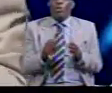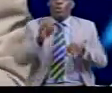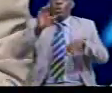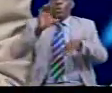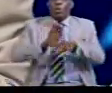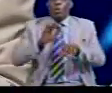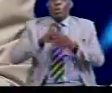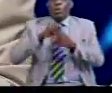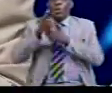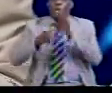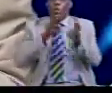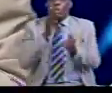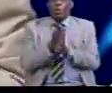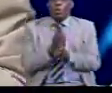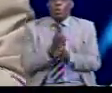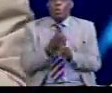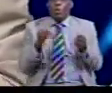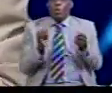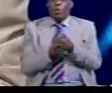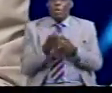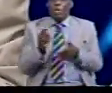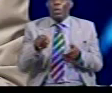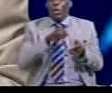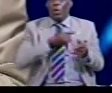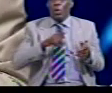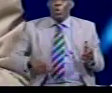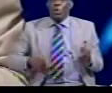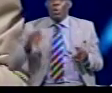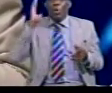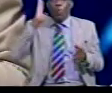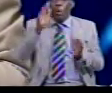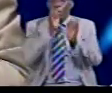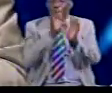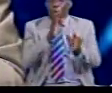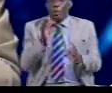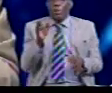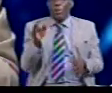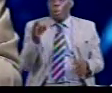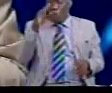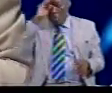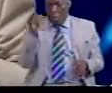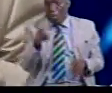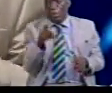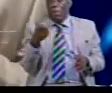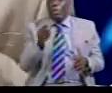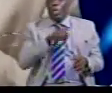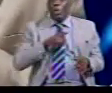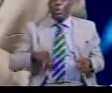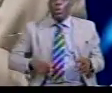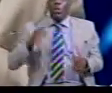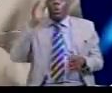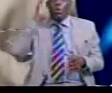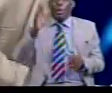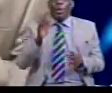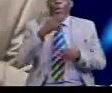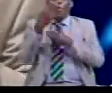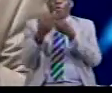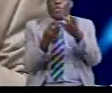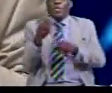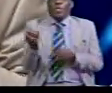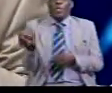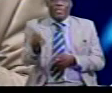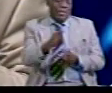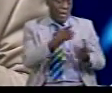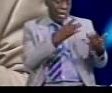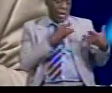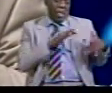Lord. Que Dieu les bénisse. That the Lord will bless them. Que Dieu les visite. That the Lord will bless everyone. Qu'il visite leur cœur. The Lord will visit their hearts. Qu'il visite